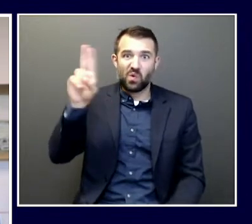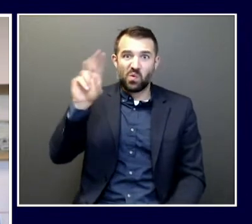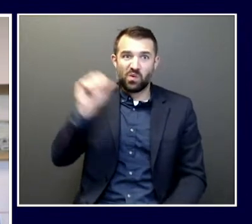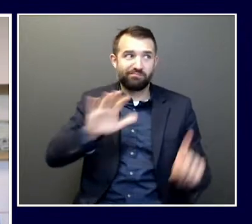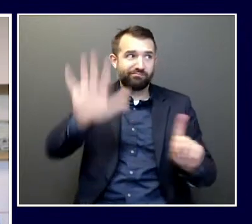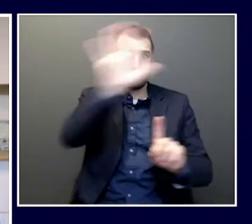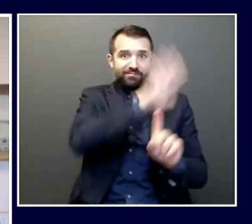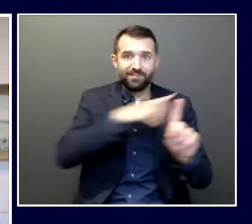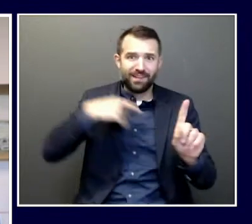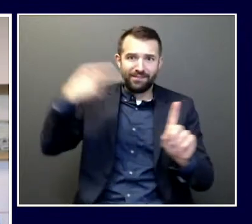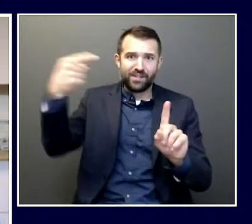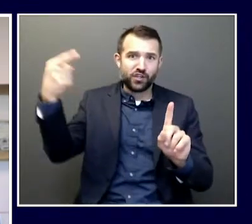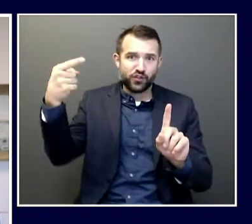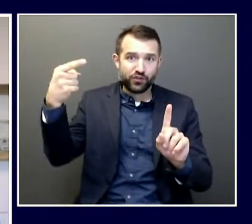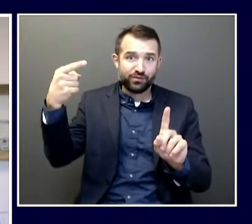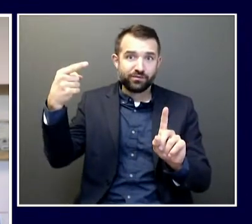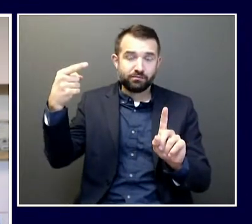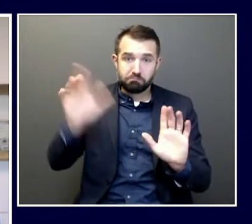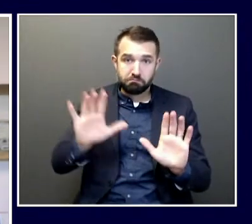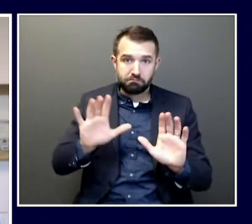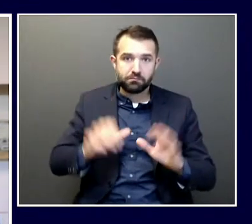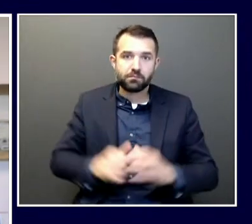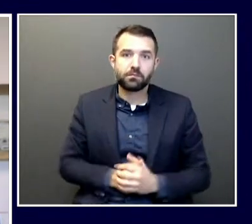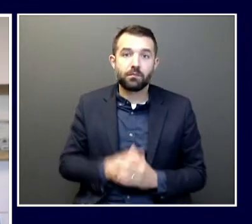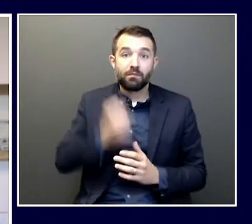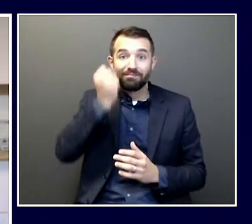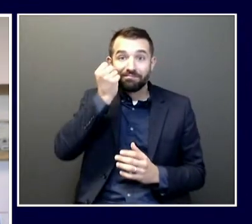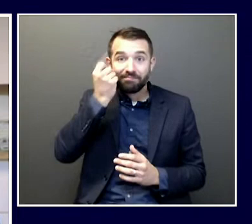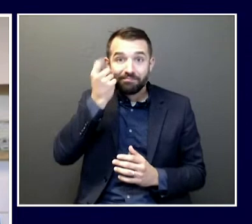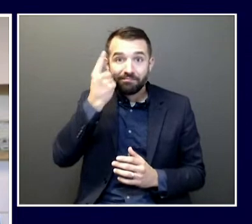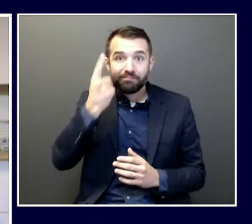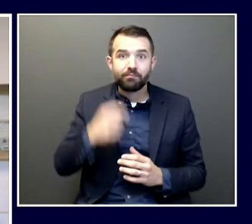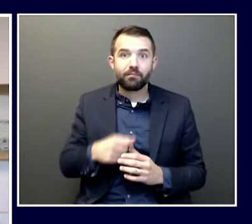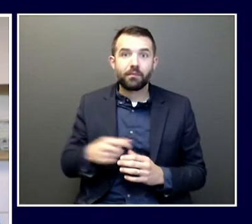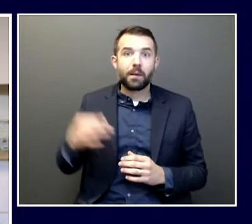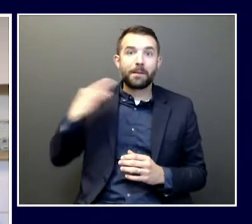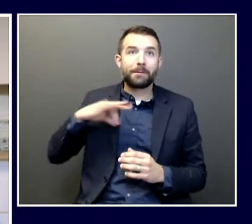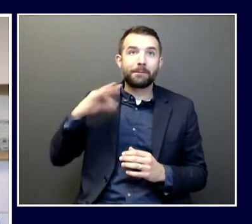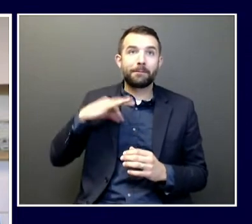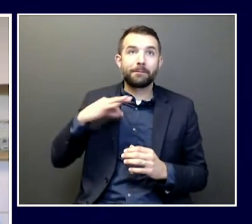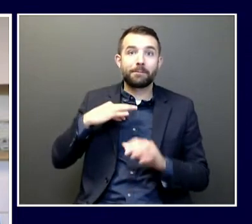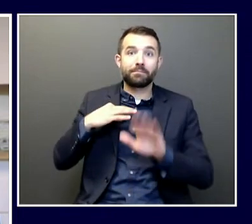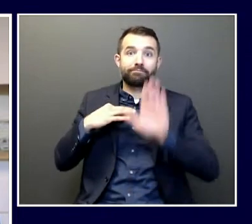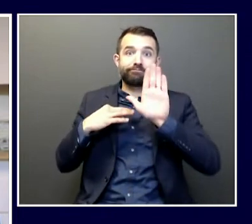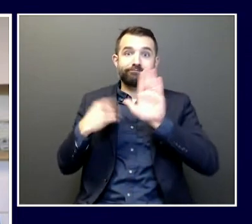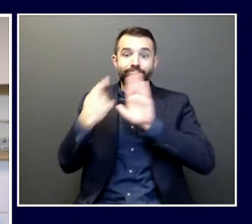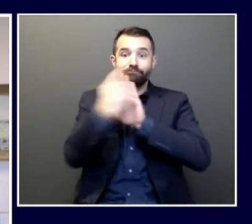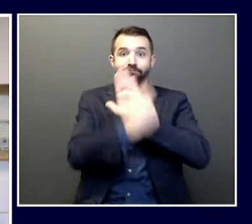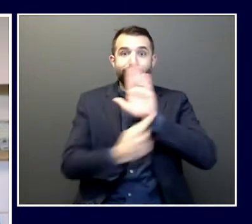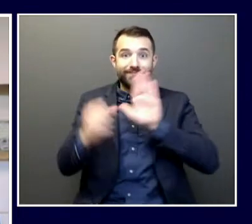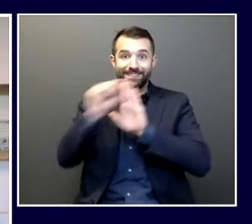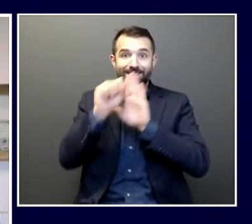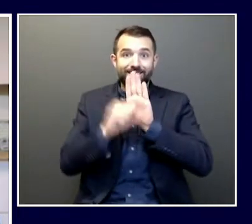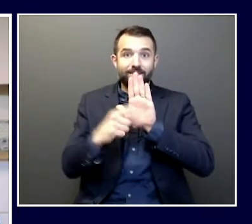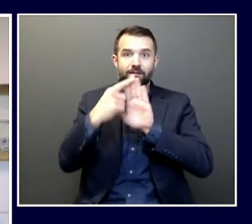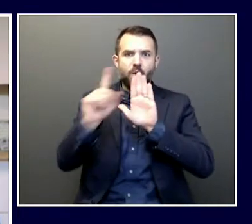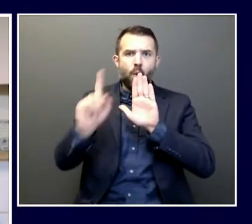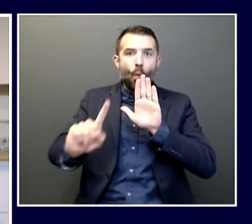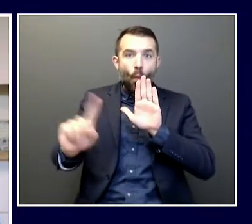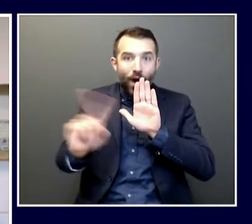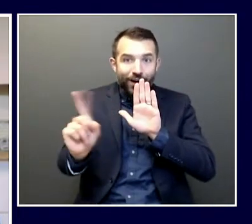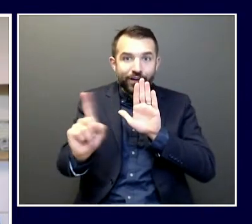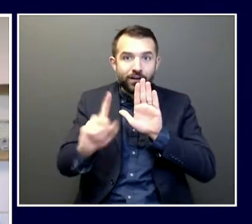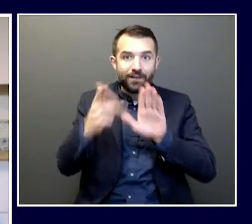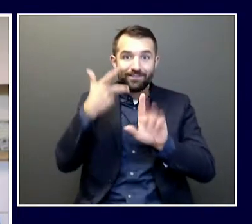state shows great variability. As I mentioned a moment ago, right now in Maine, 71.2% of